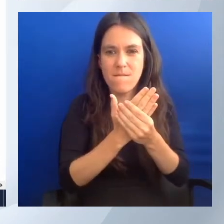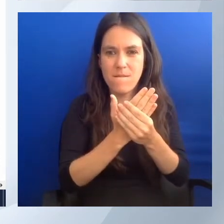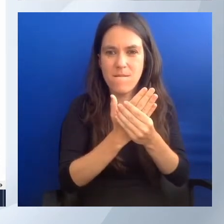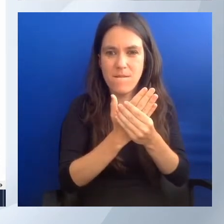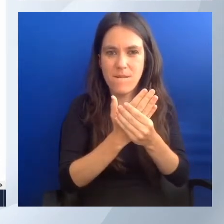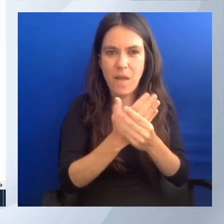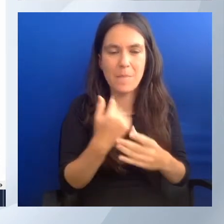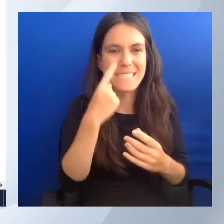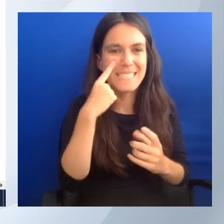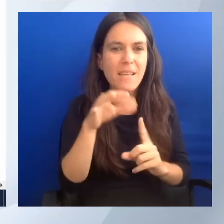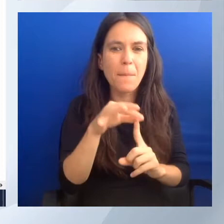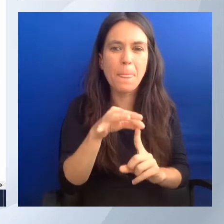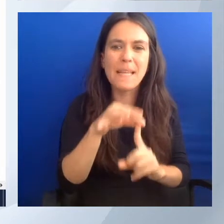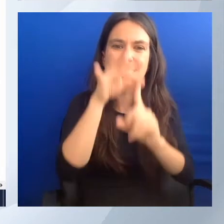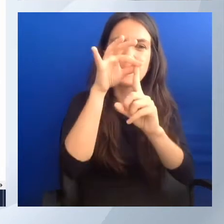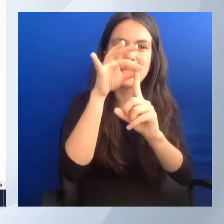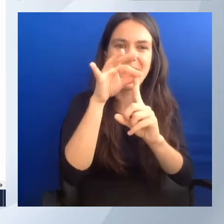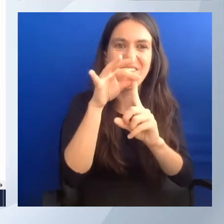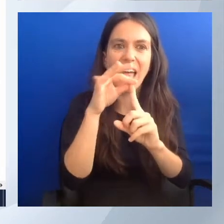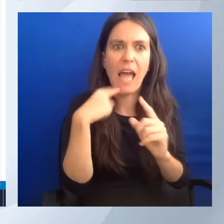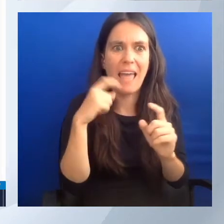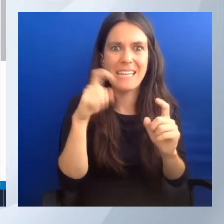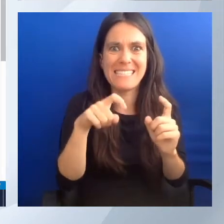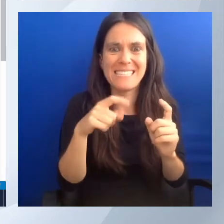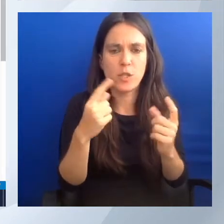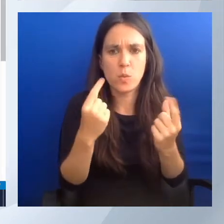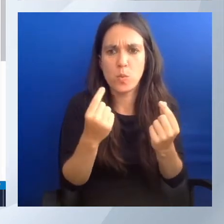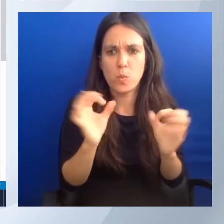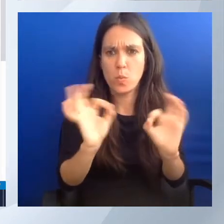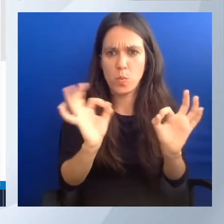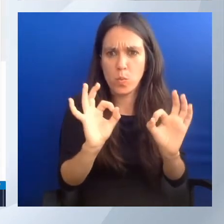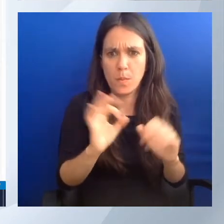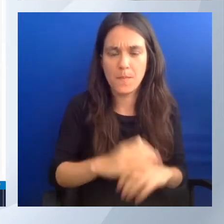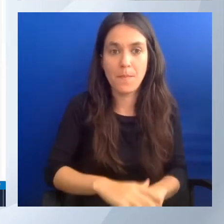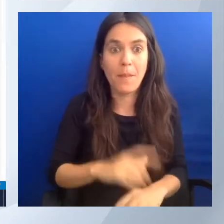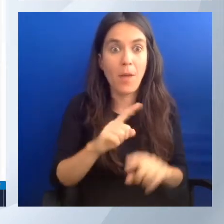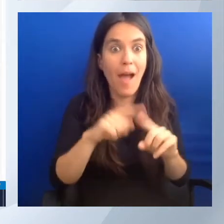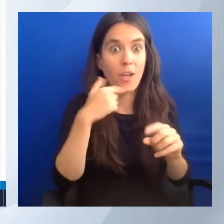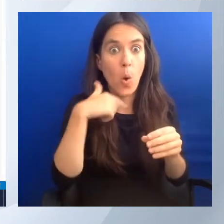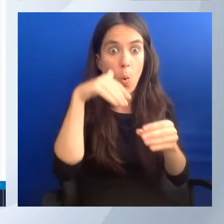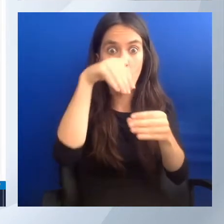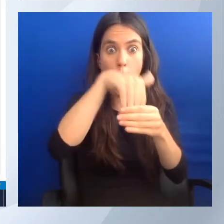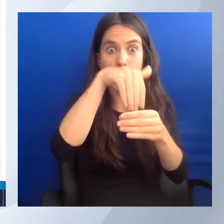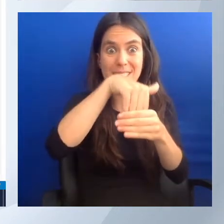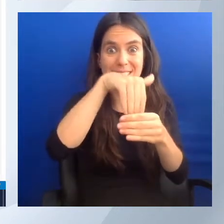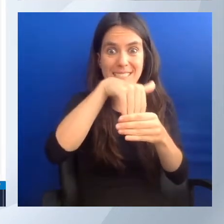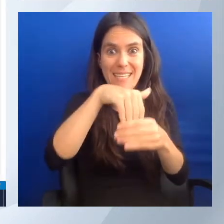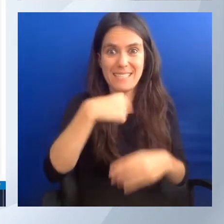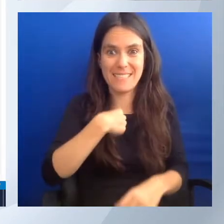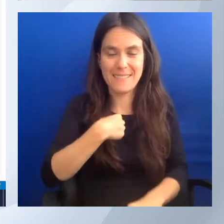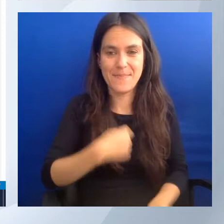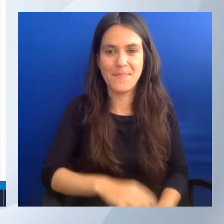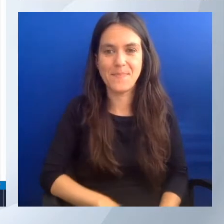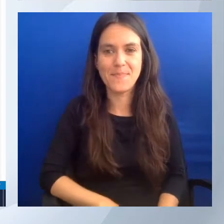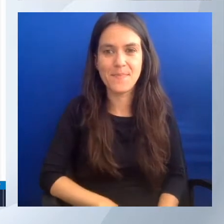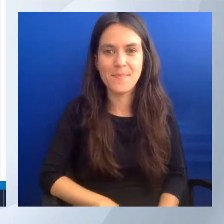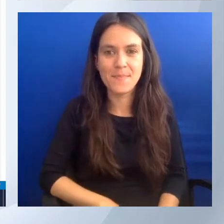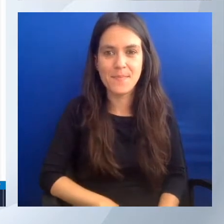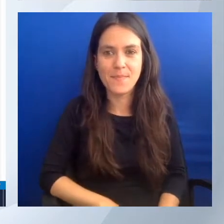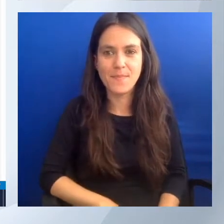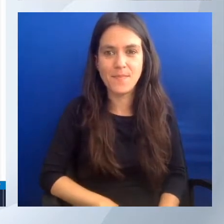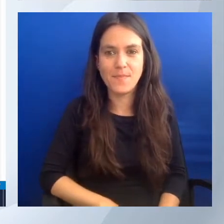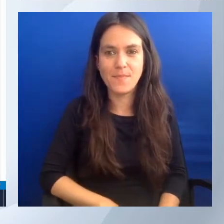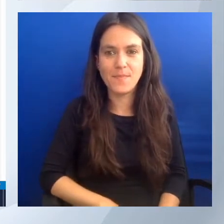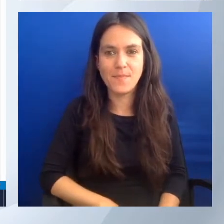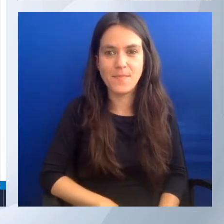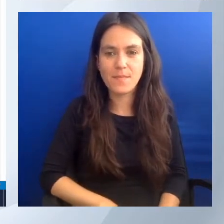specific things that I need to do. Now, if I go to my content, what you will see is that what it did is it